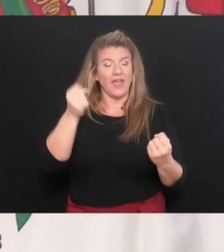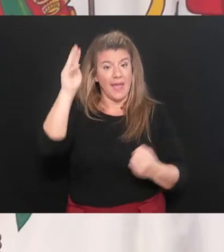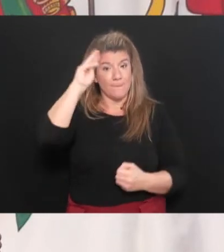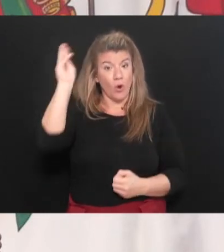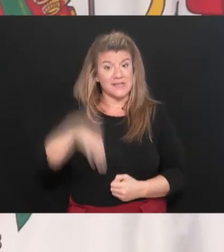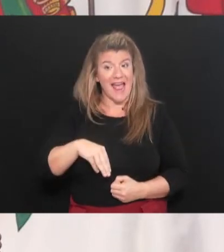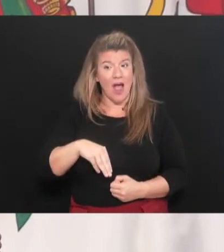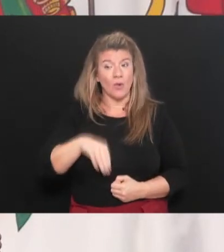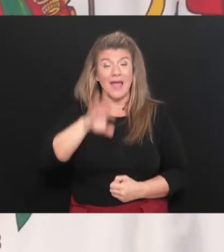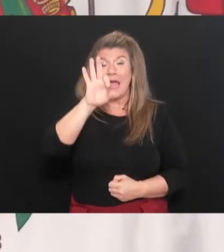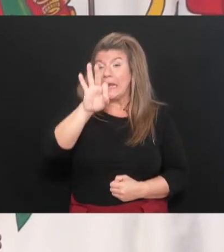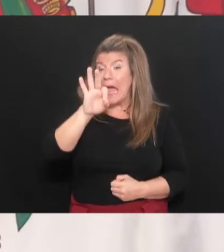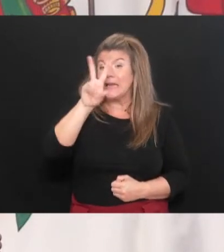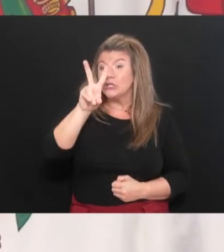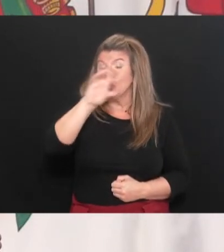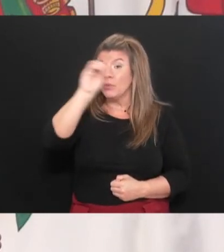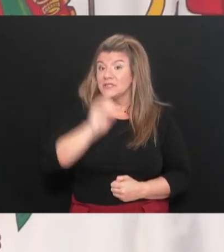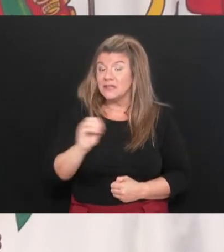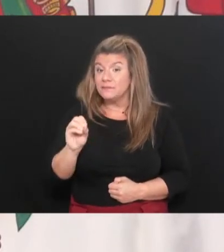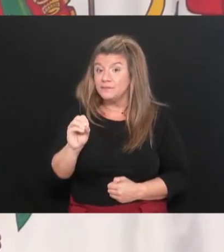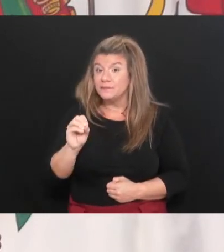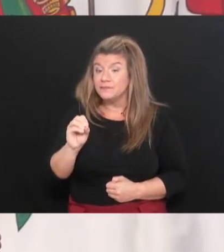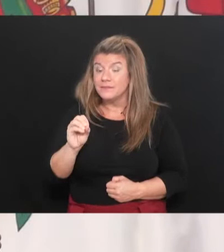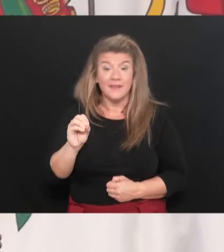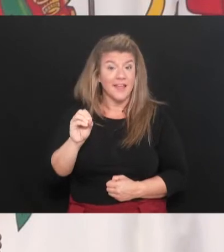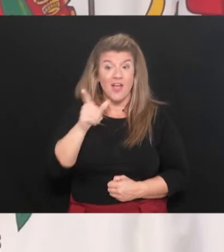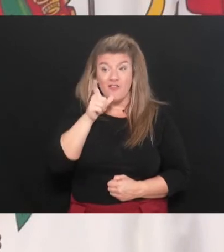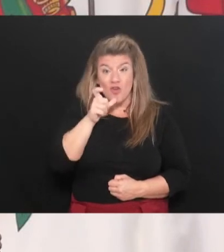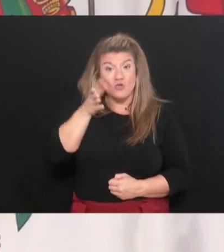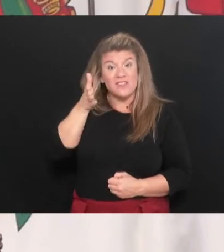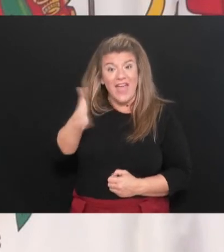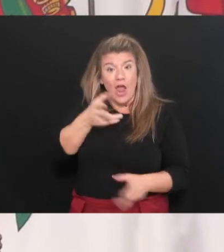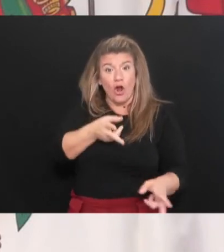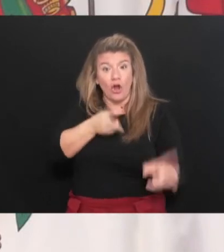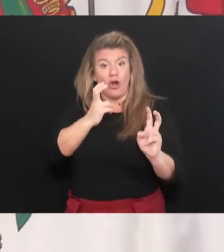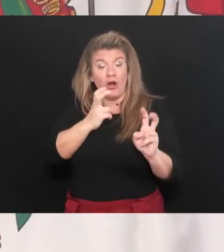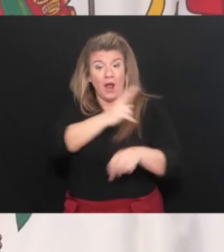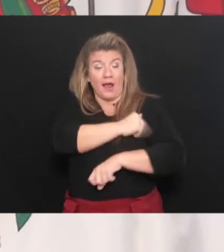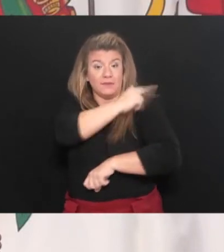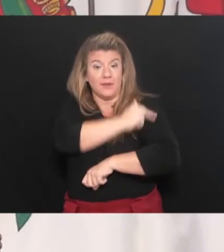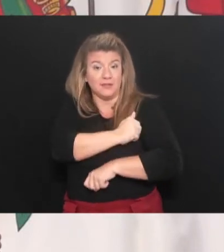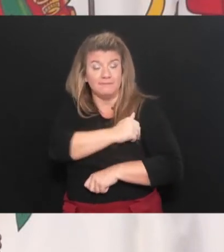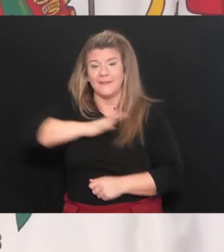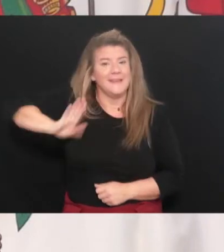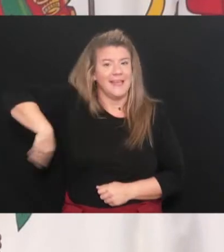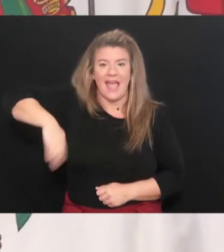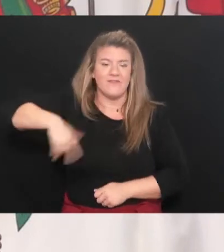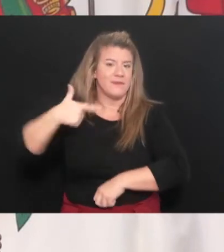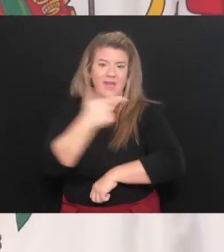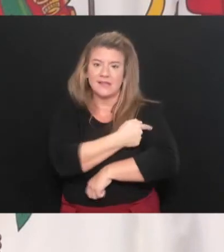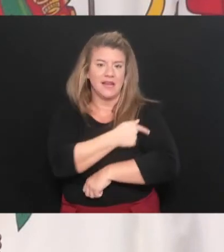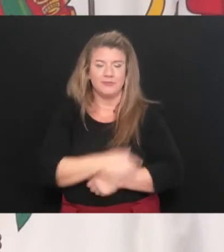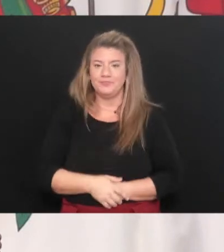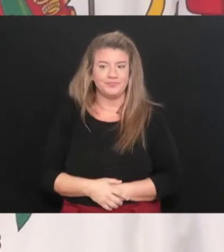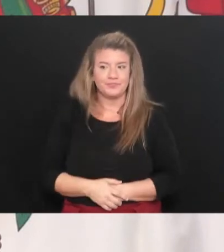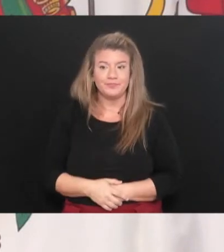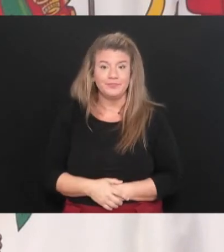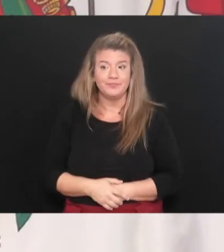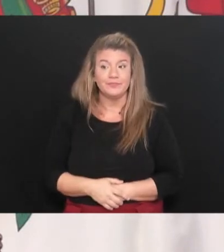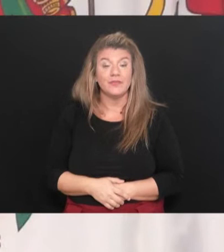it's 92% of those that are hospitalized haven't been vaccinated.